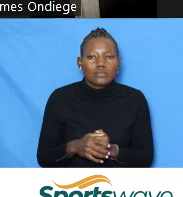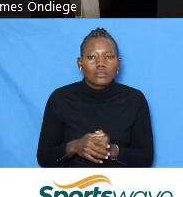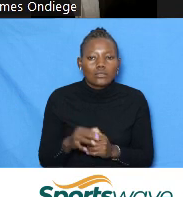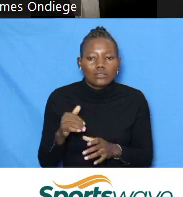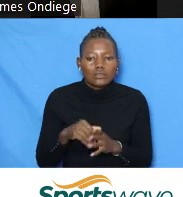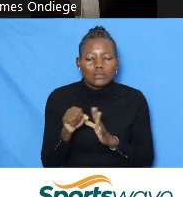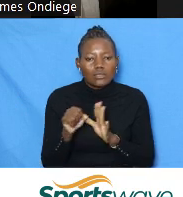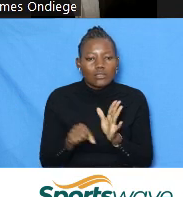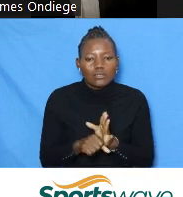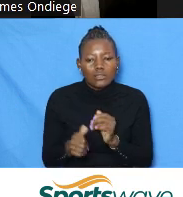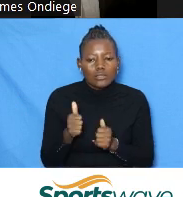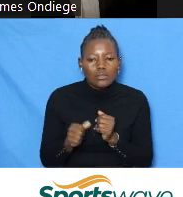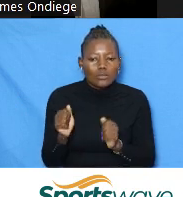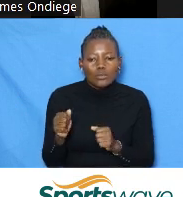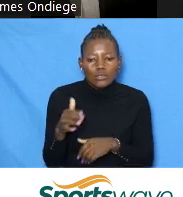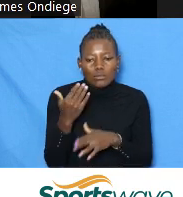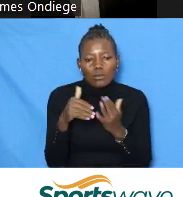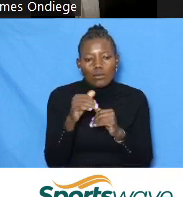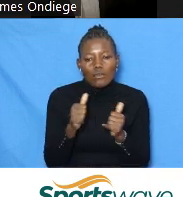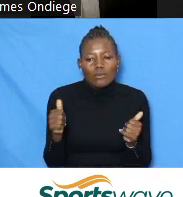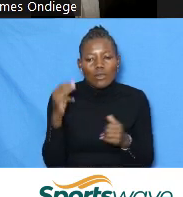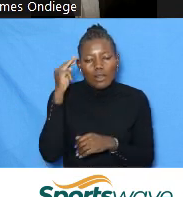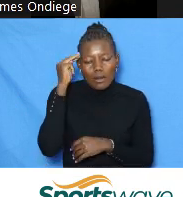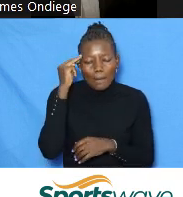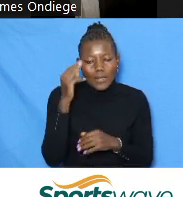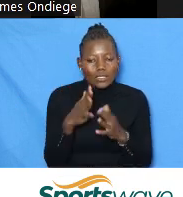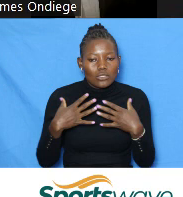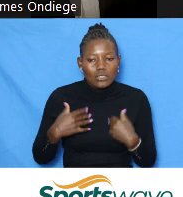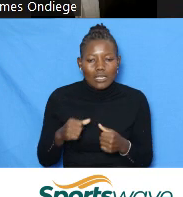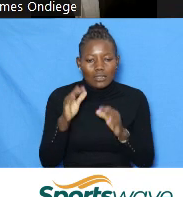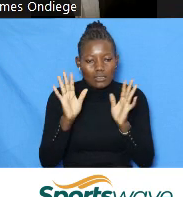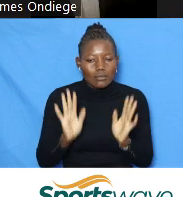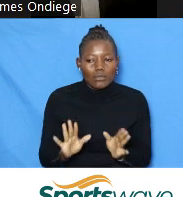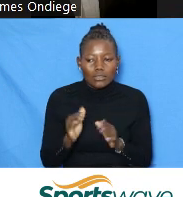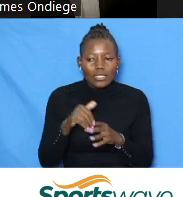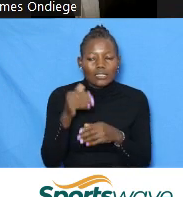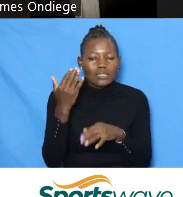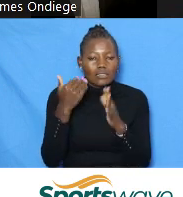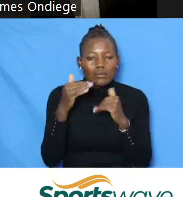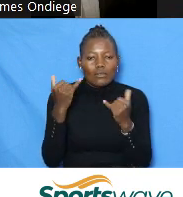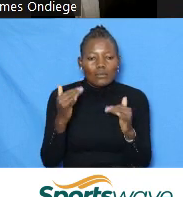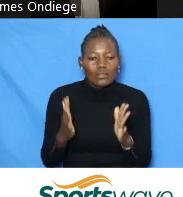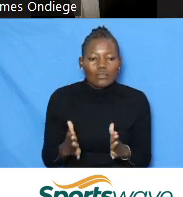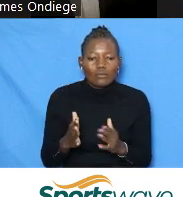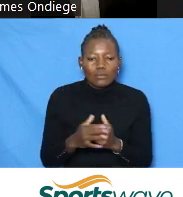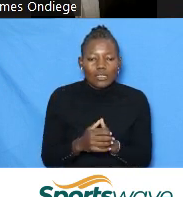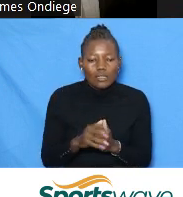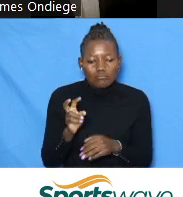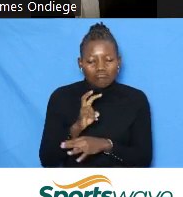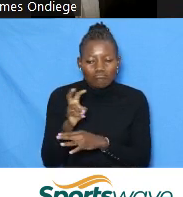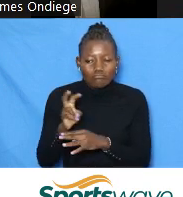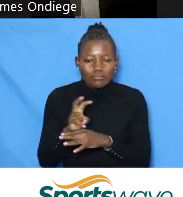in a state that they can perform well. So mental health is very key when it comes to athlete performance, and monitoring is very, very